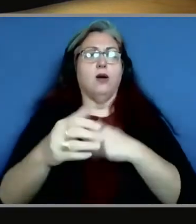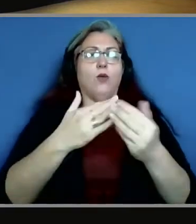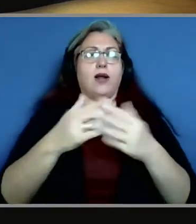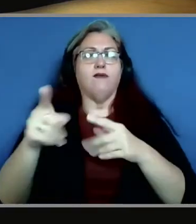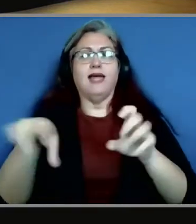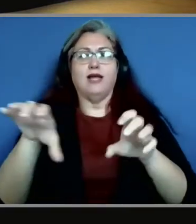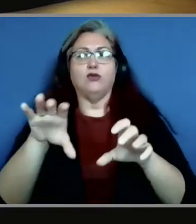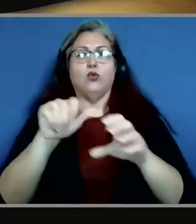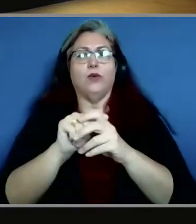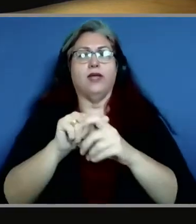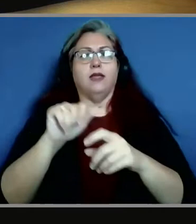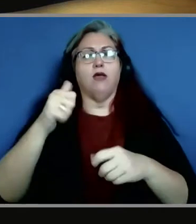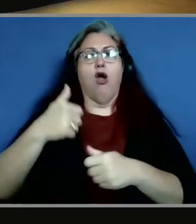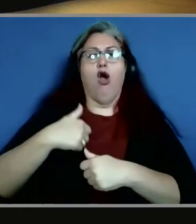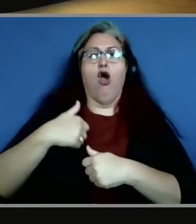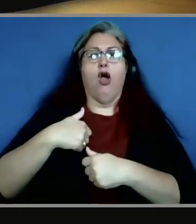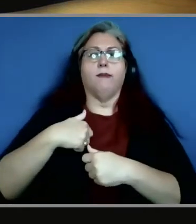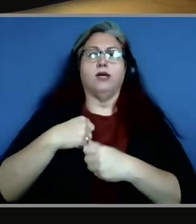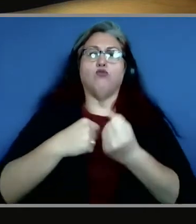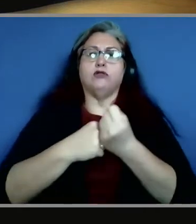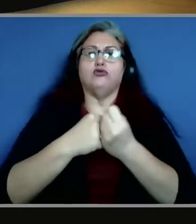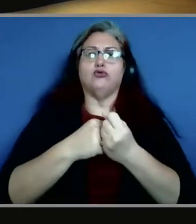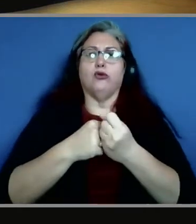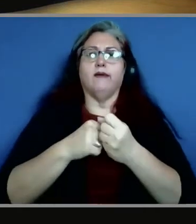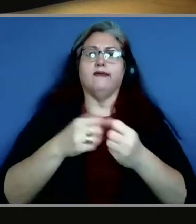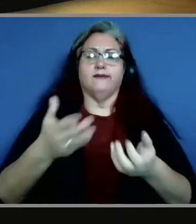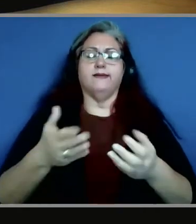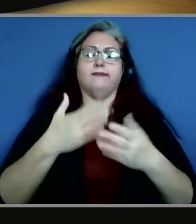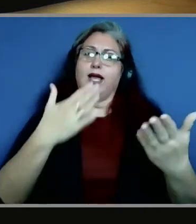the Army Reserve facility. Thank you.